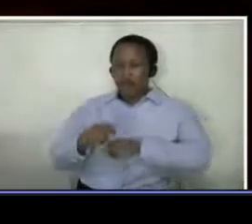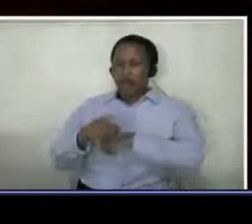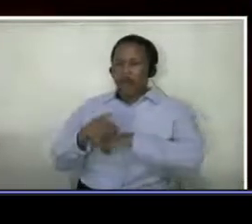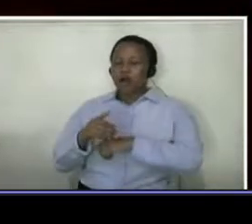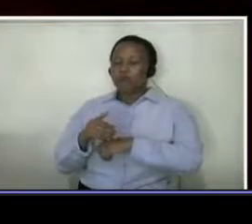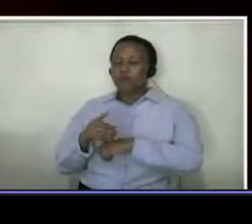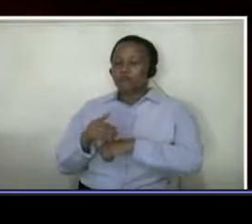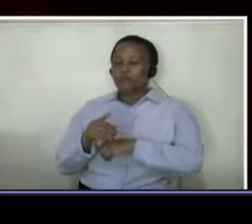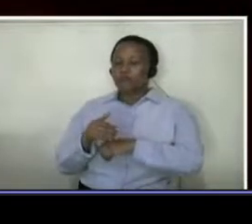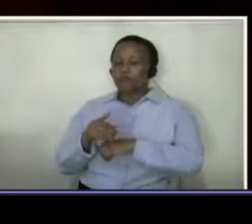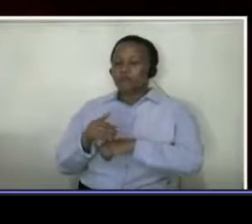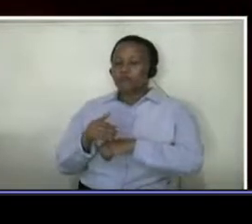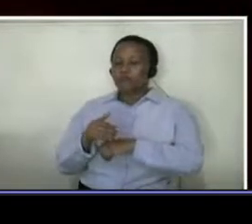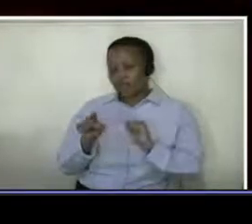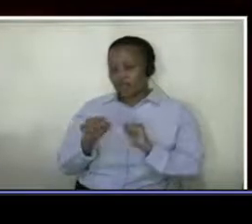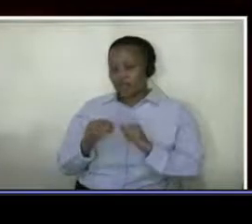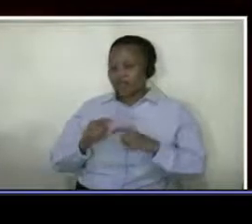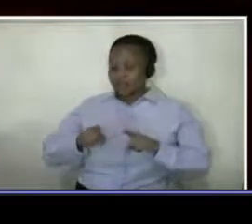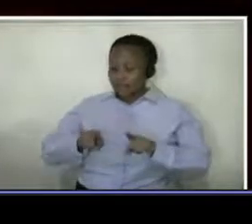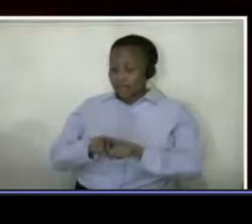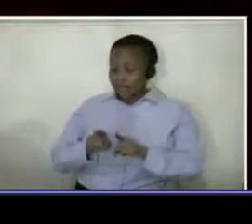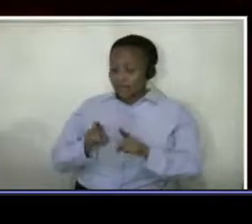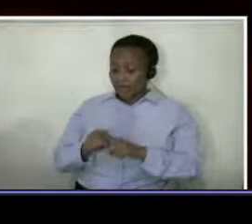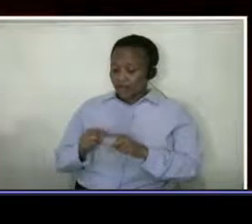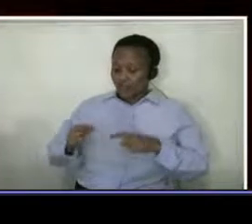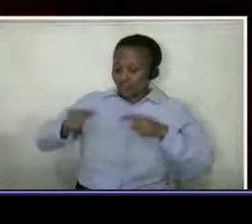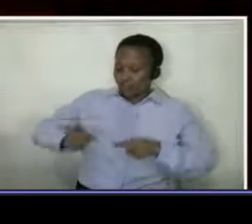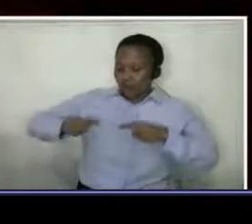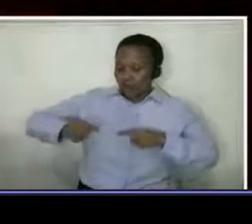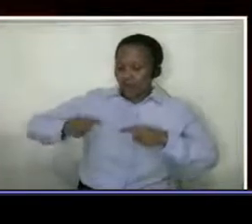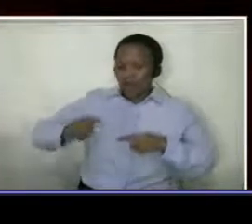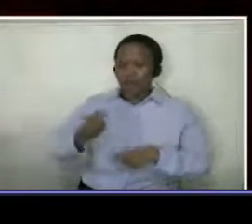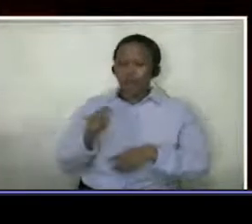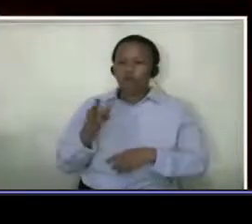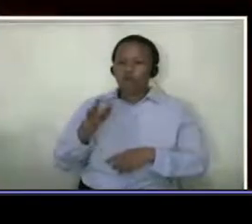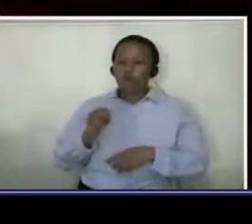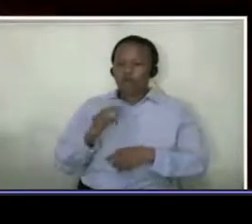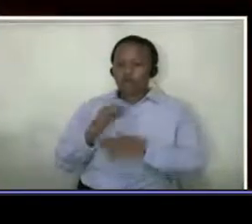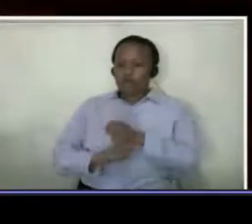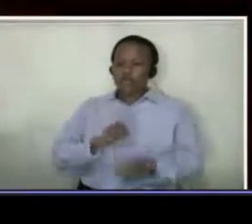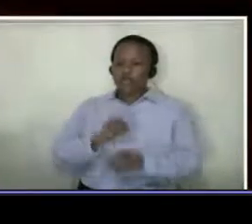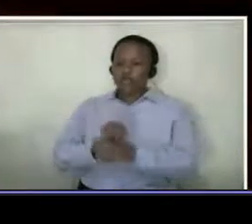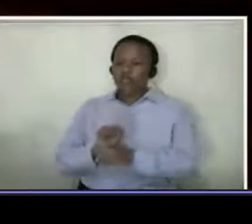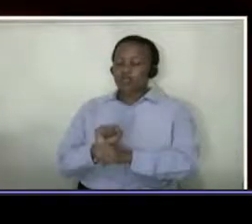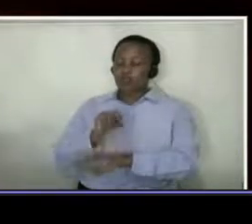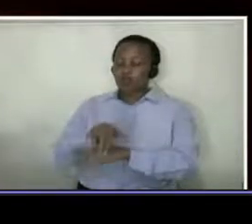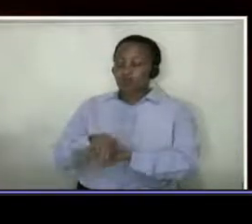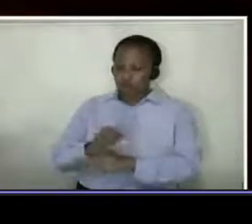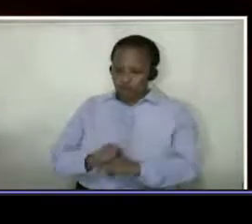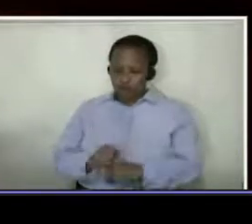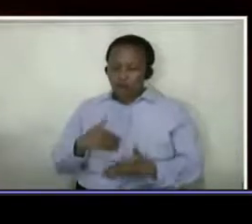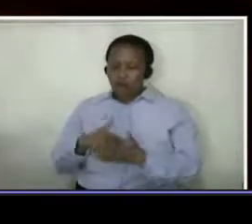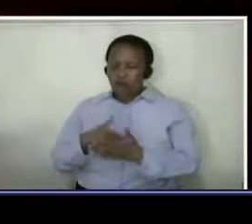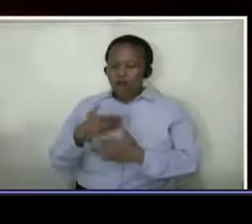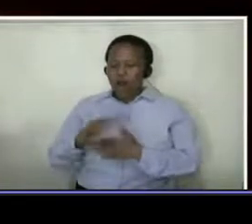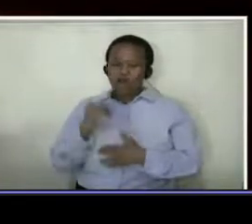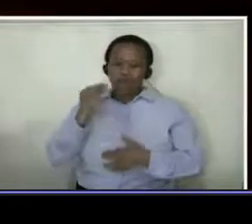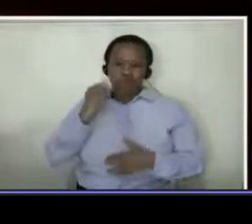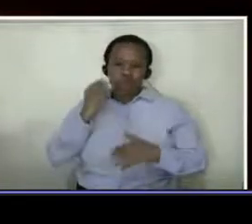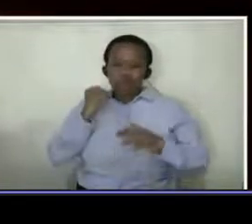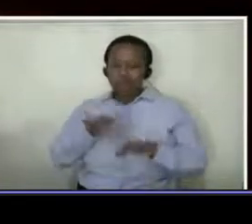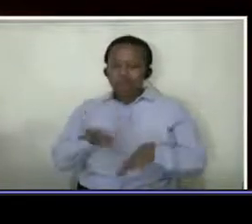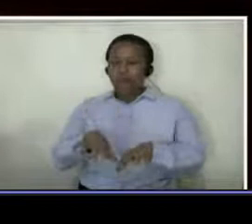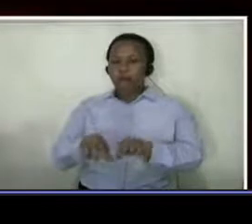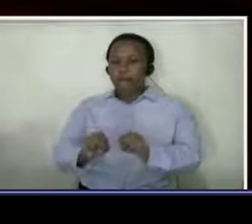across the continent have also struggled to govern beyond 20 years. Post-colonialization, as they grappled to navigate a new